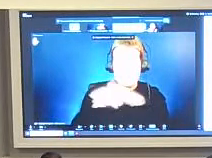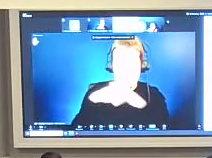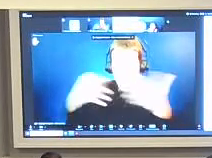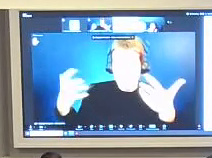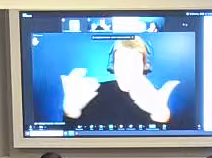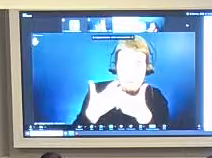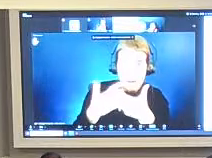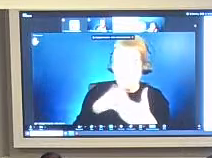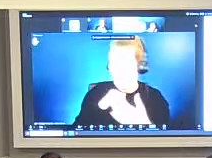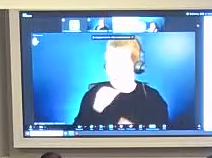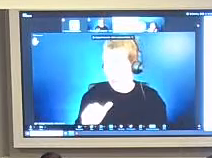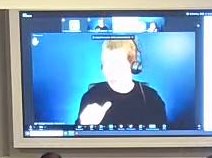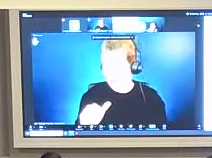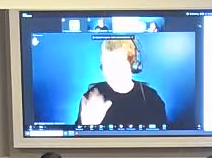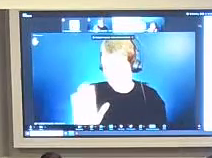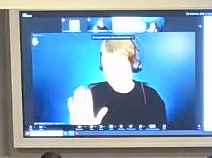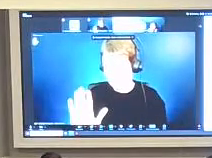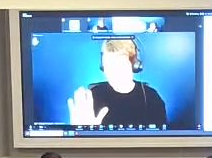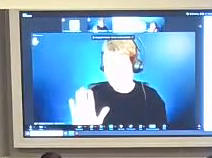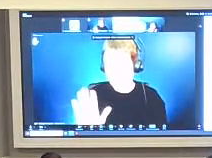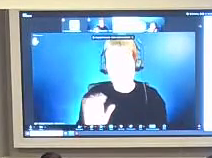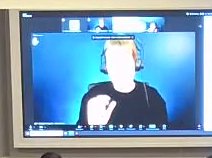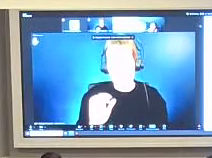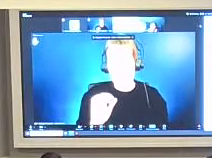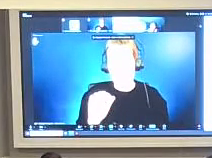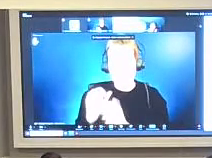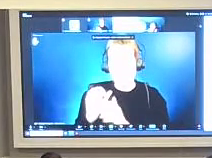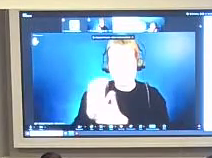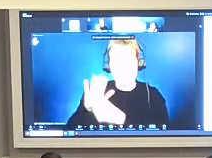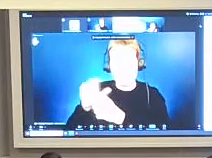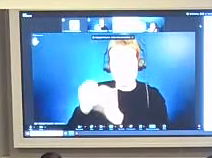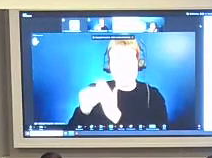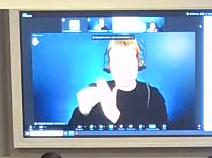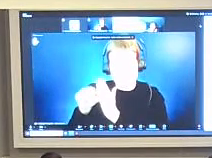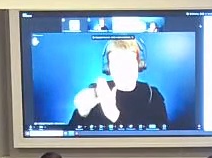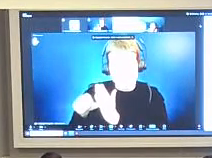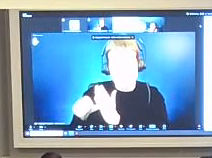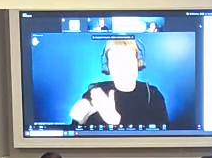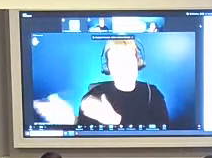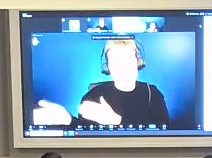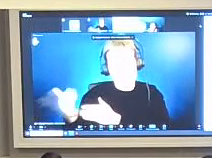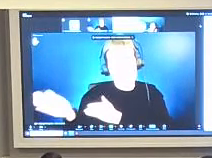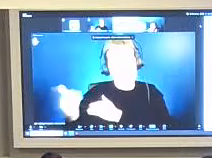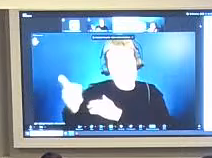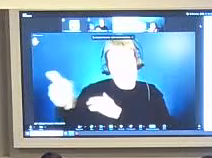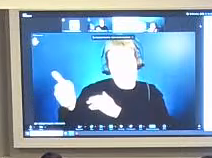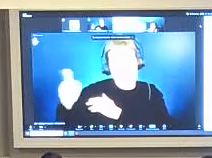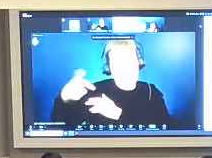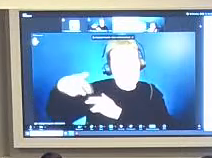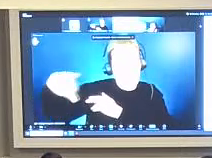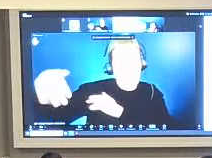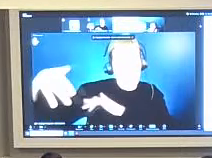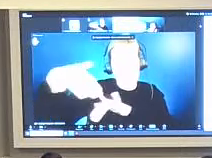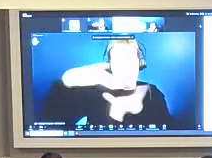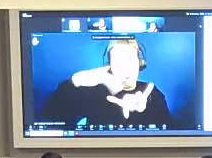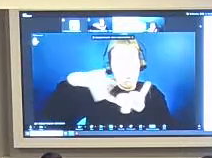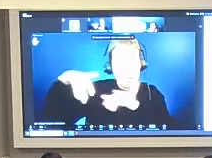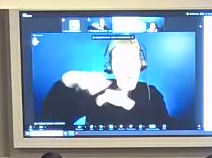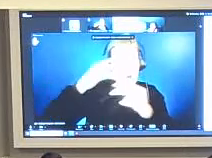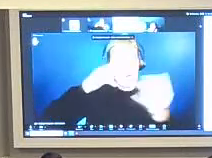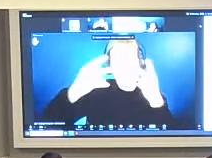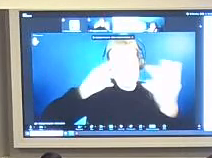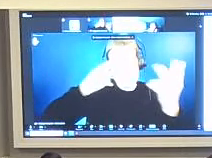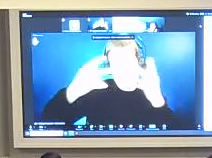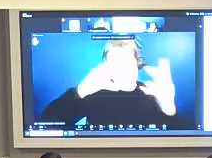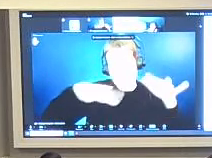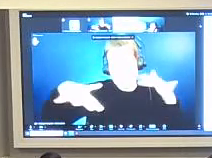but we highly stress how they need to walk campus or walk